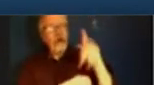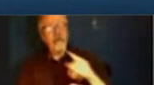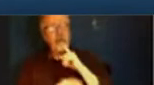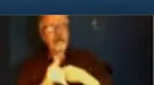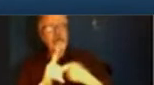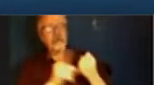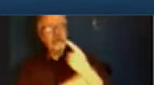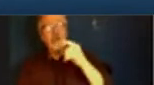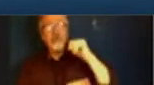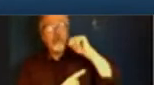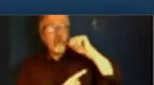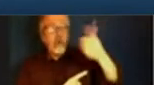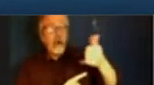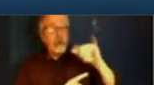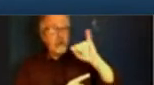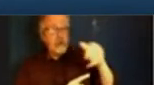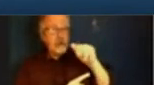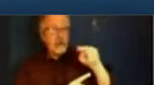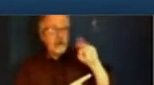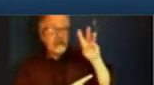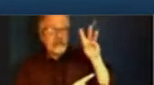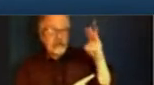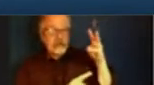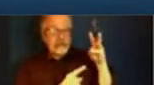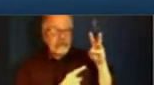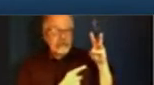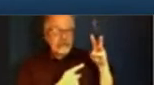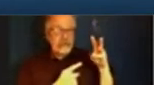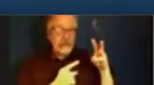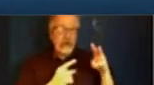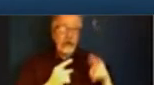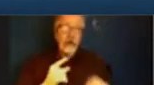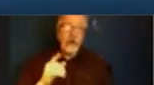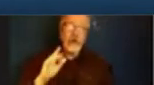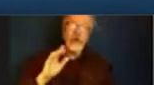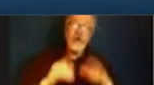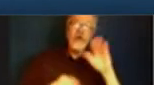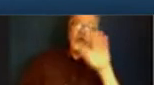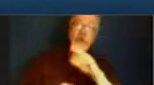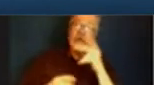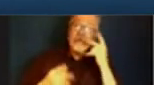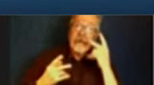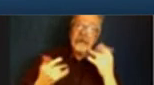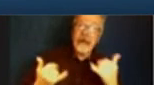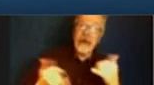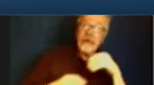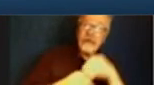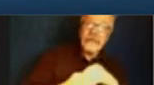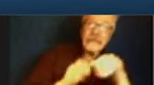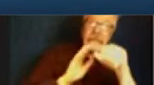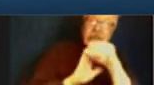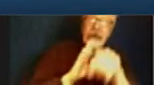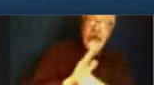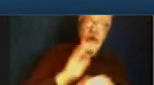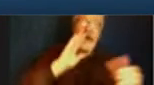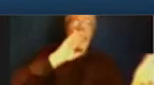curious how you would assess where we were and where we are now in the state with regards to political